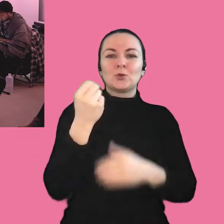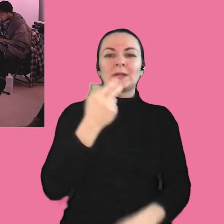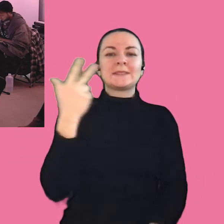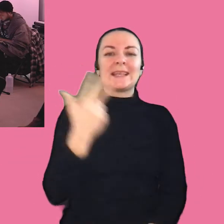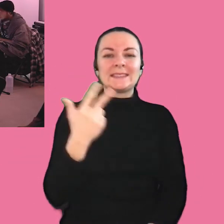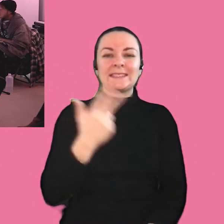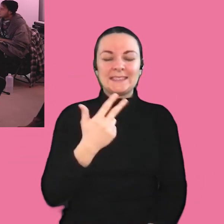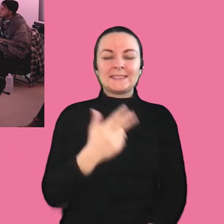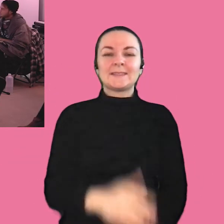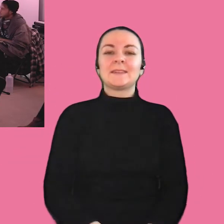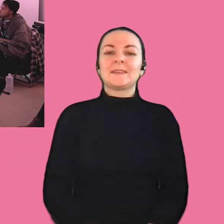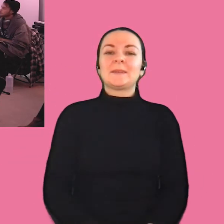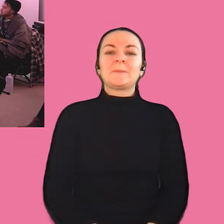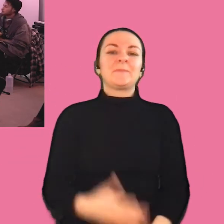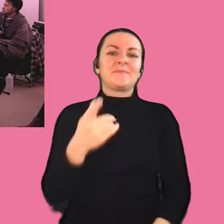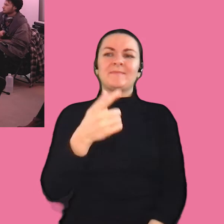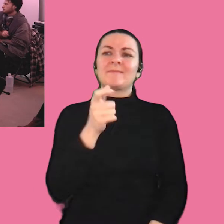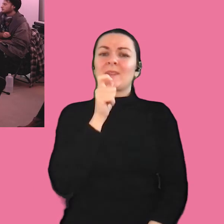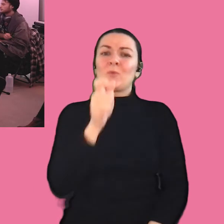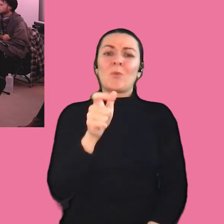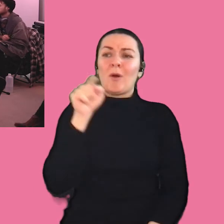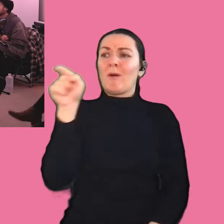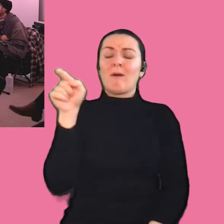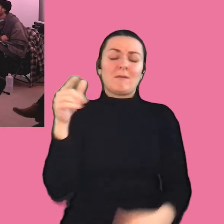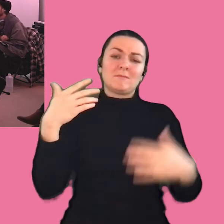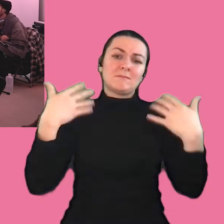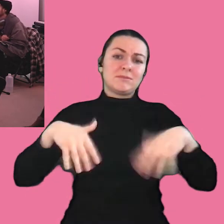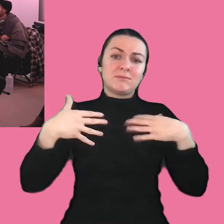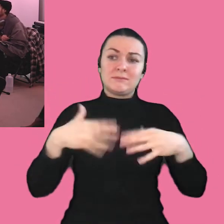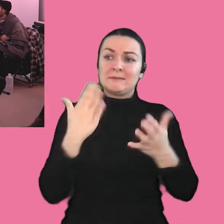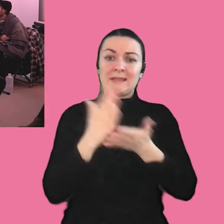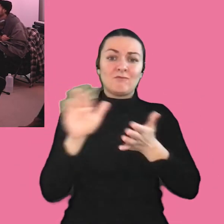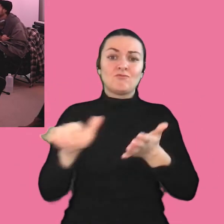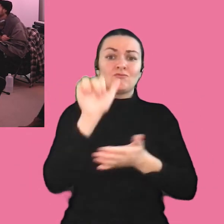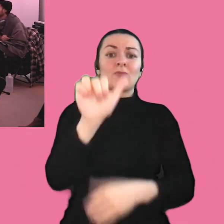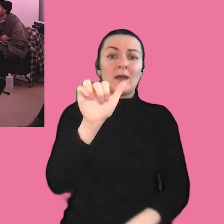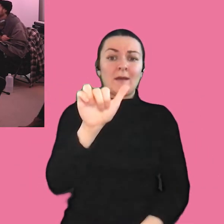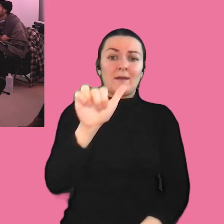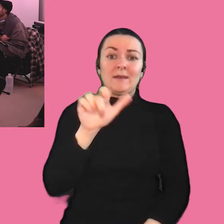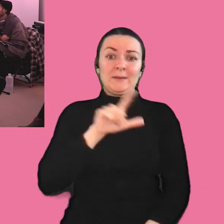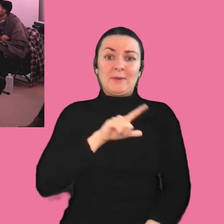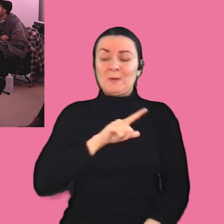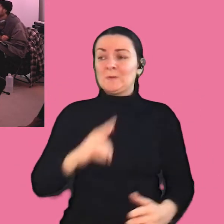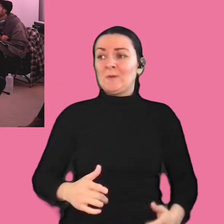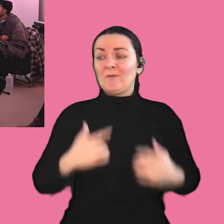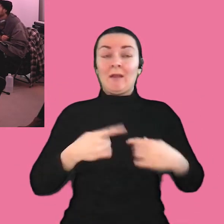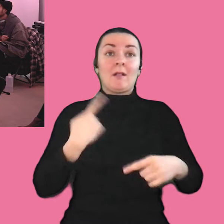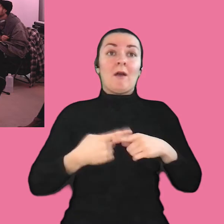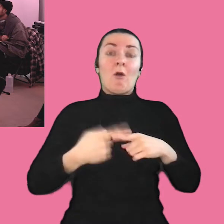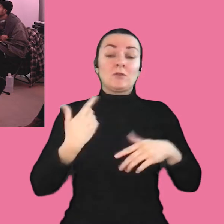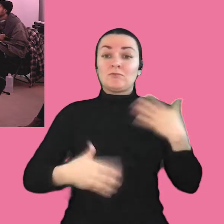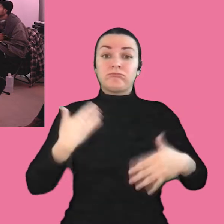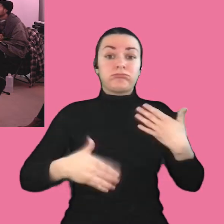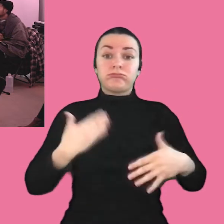phrase the climate emergency, which really didn't exist in 2016. Got Greta to thank for that, and also